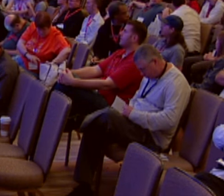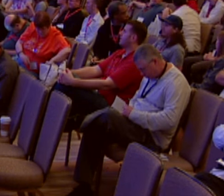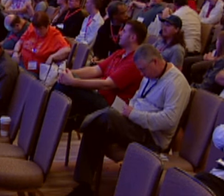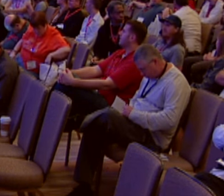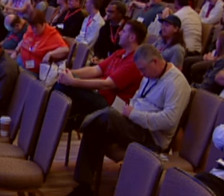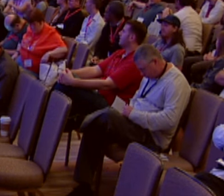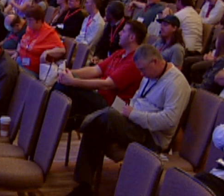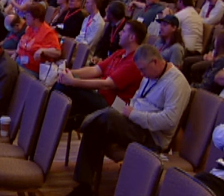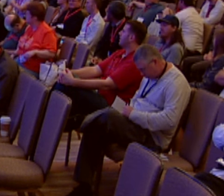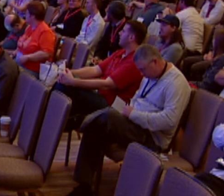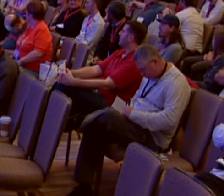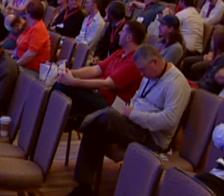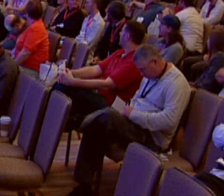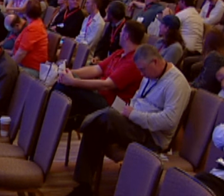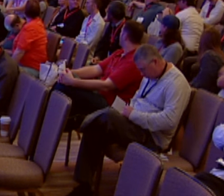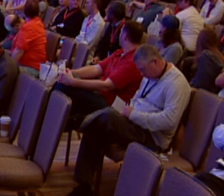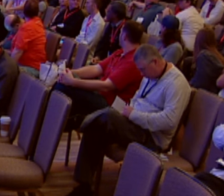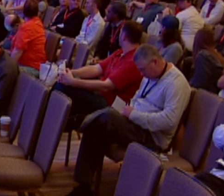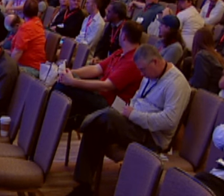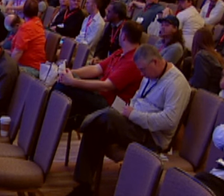Couple. Japanese?